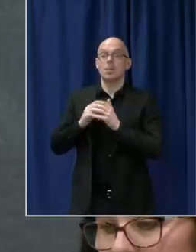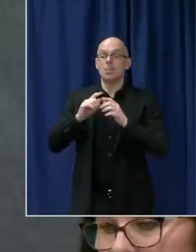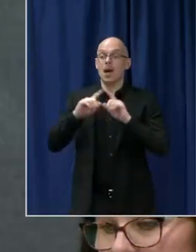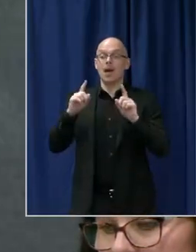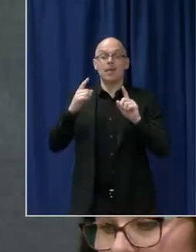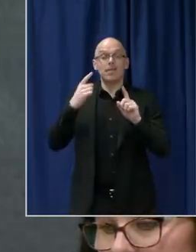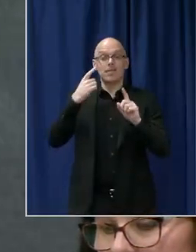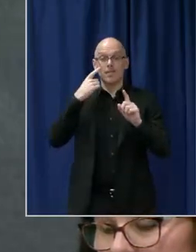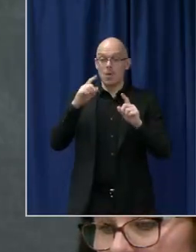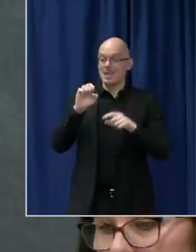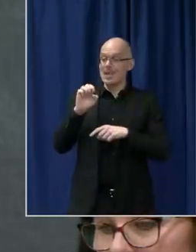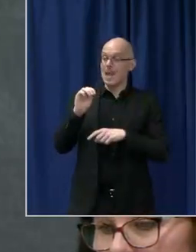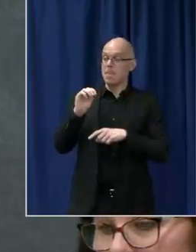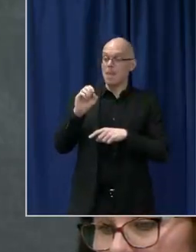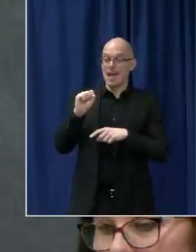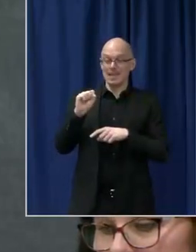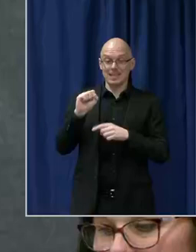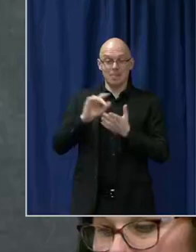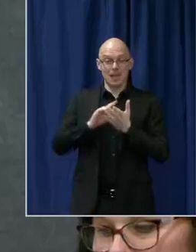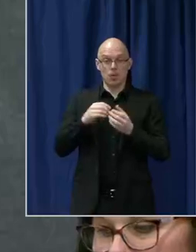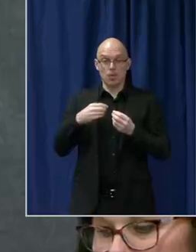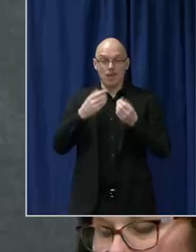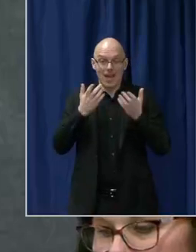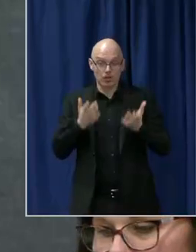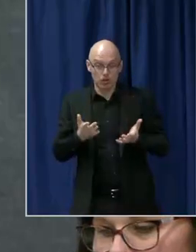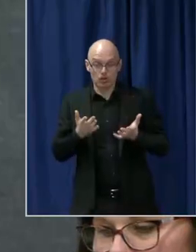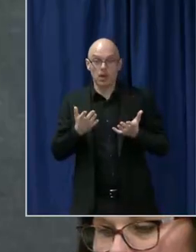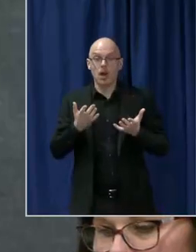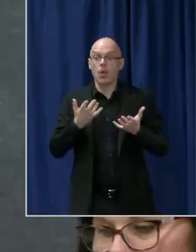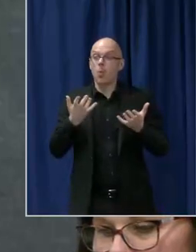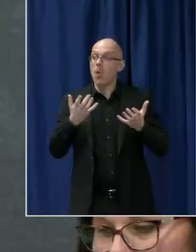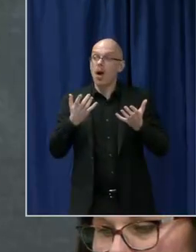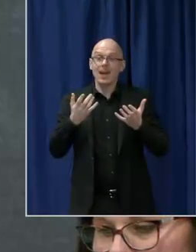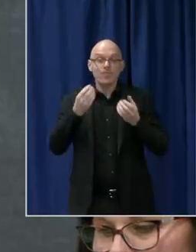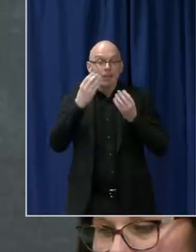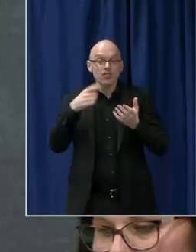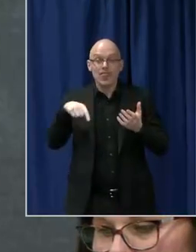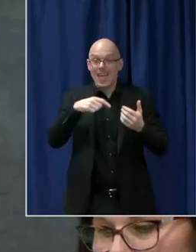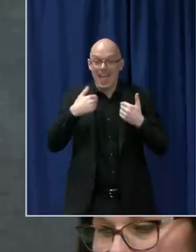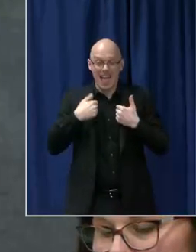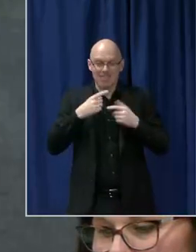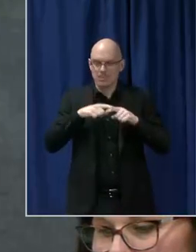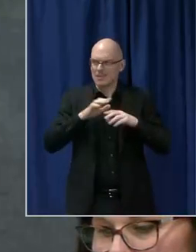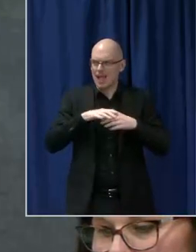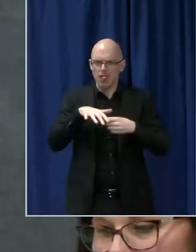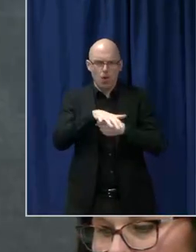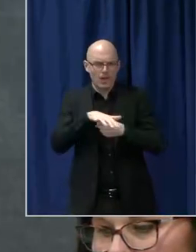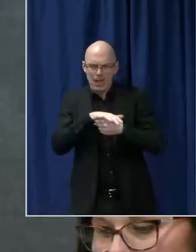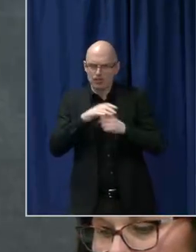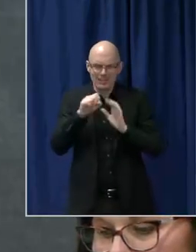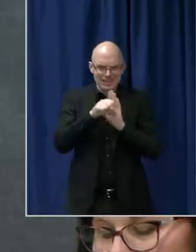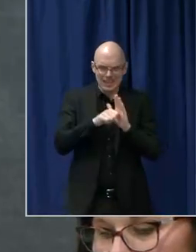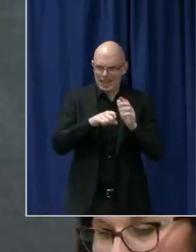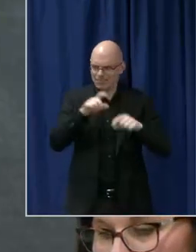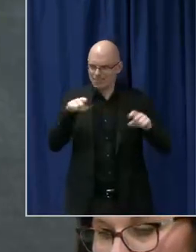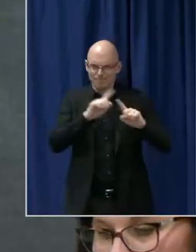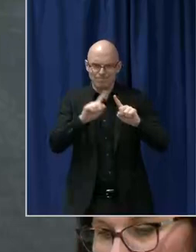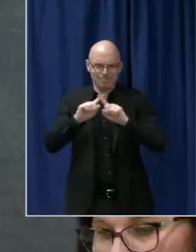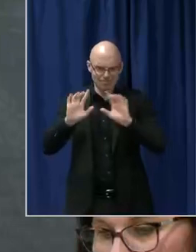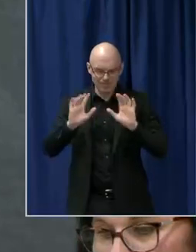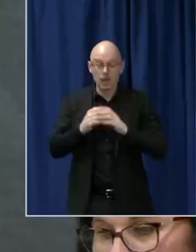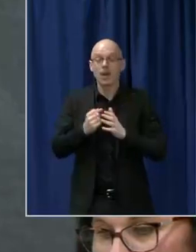emergency medical providers and first responders have. There is a lot of leveraging technology for helping